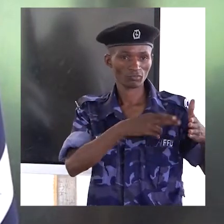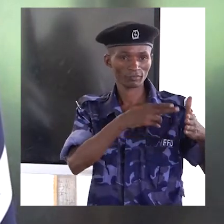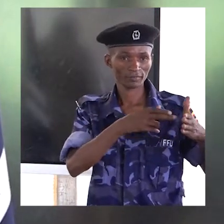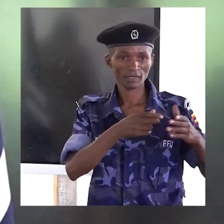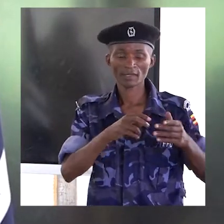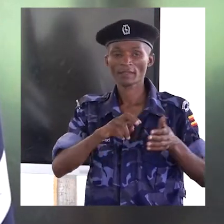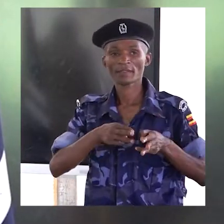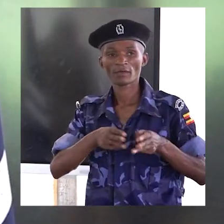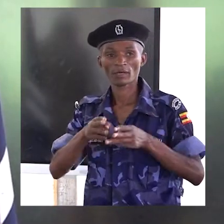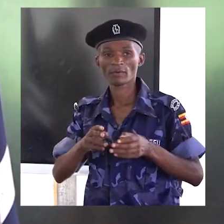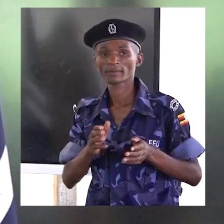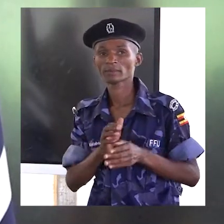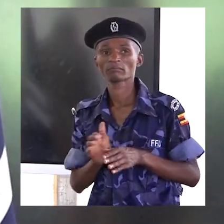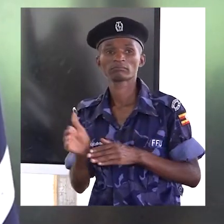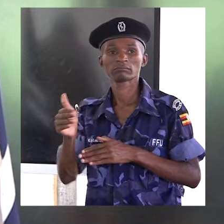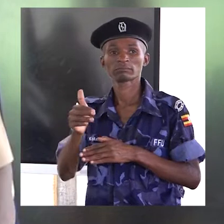their audiences.